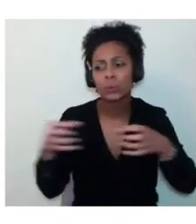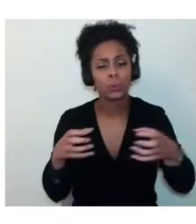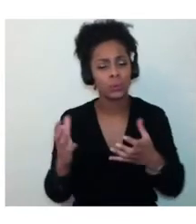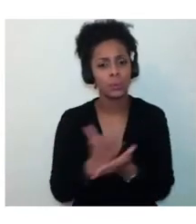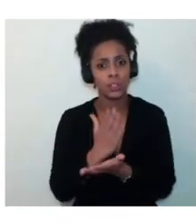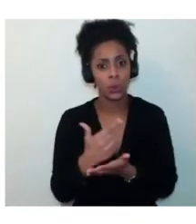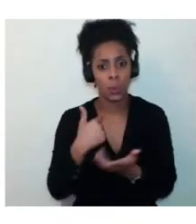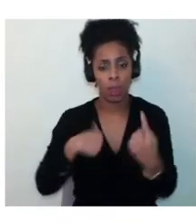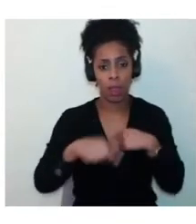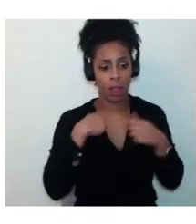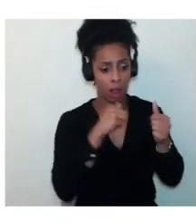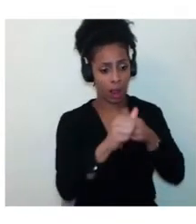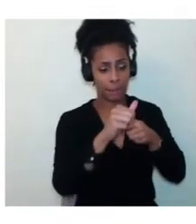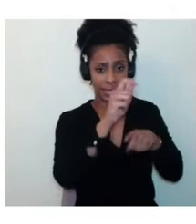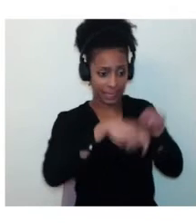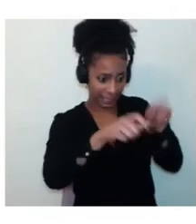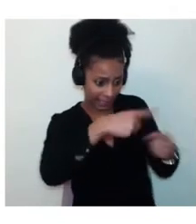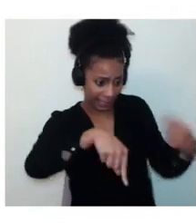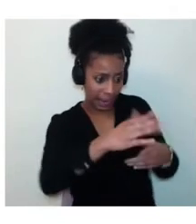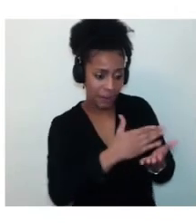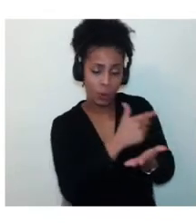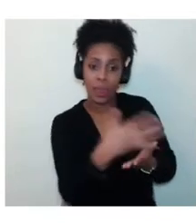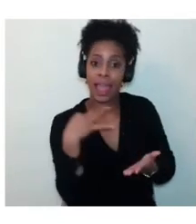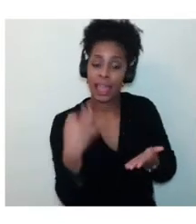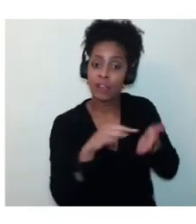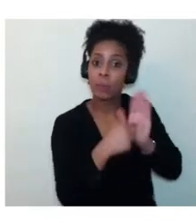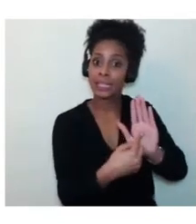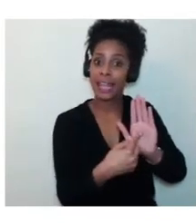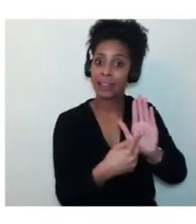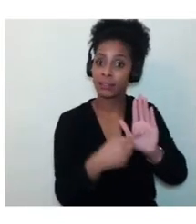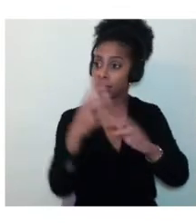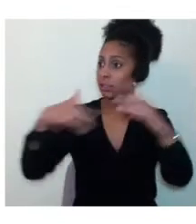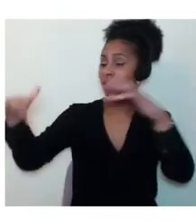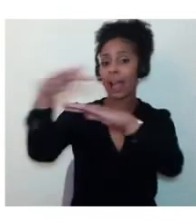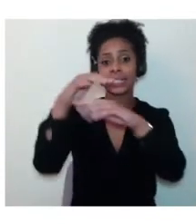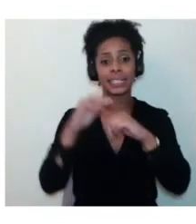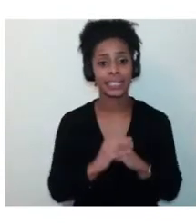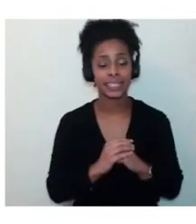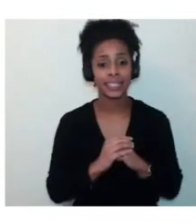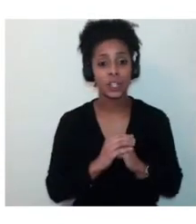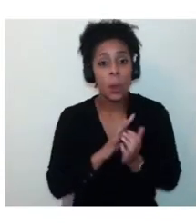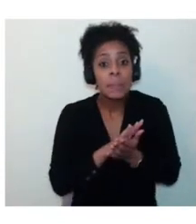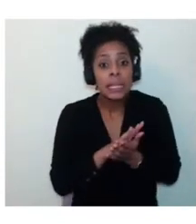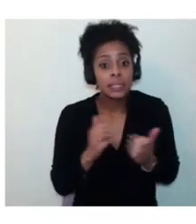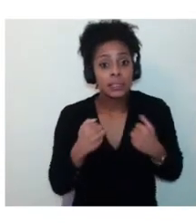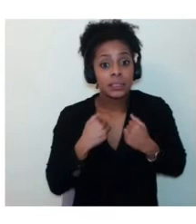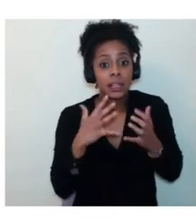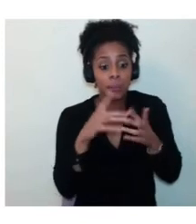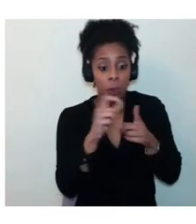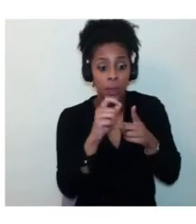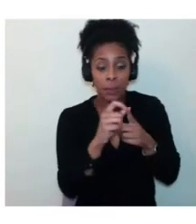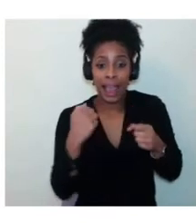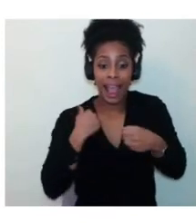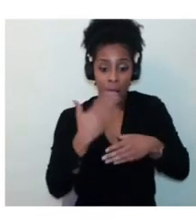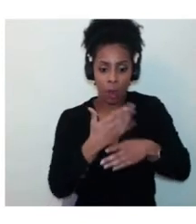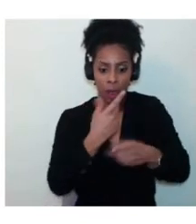that it makes a WPP that, quite frankly, does better work for our clients. This stuff can feel